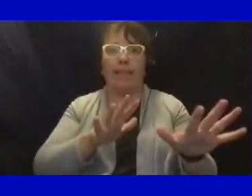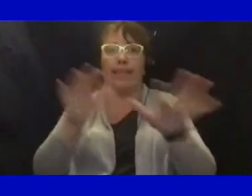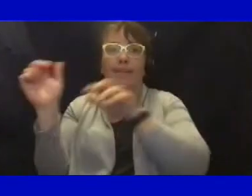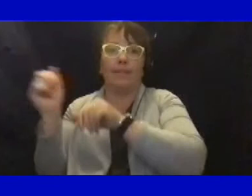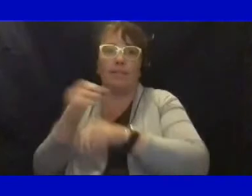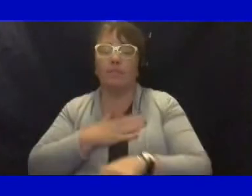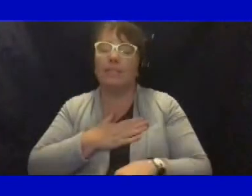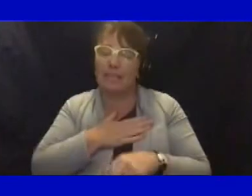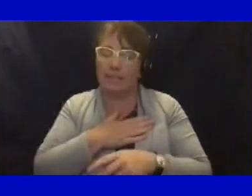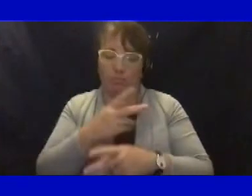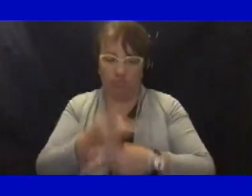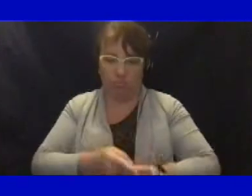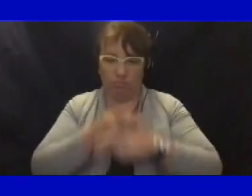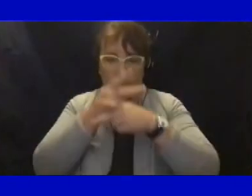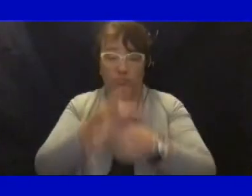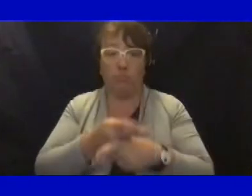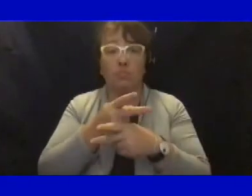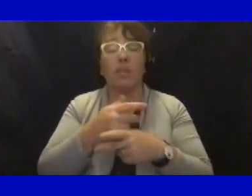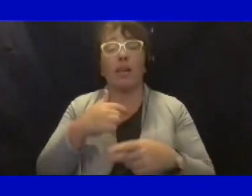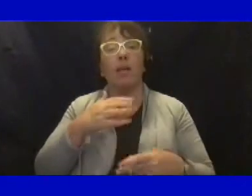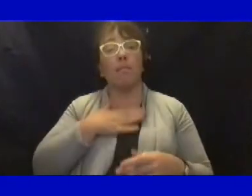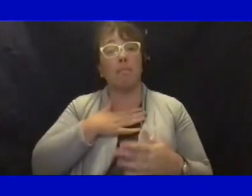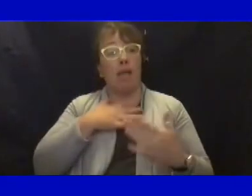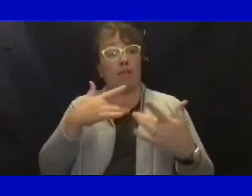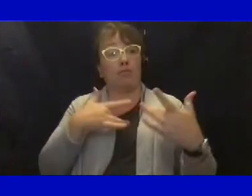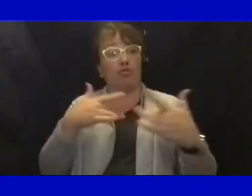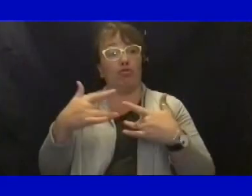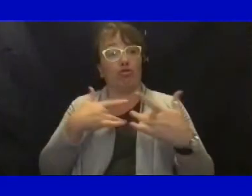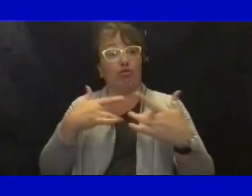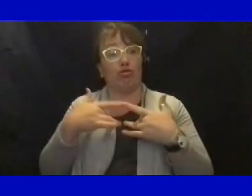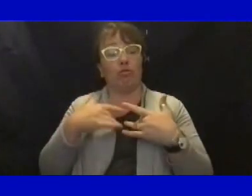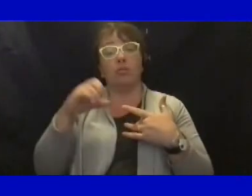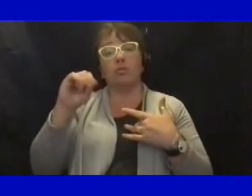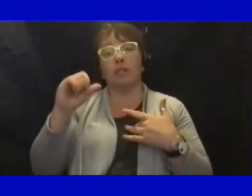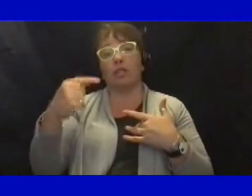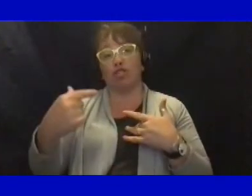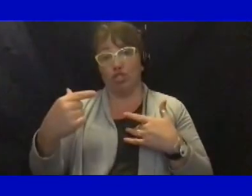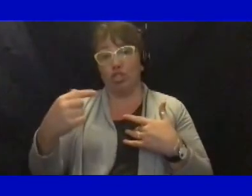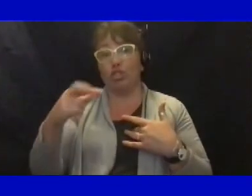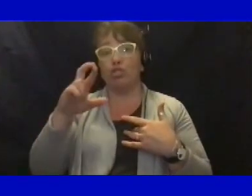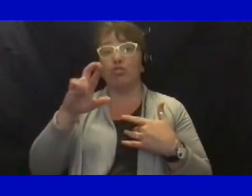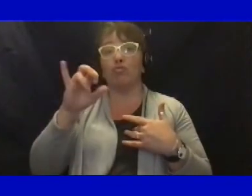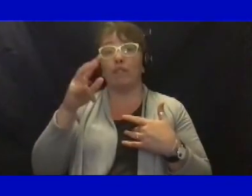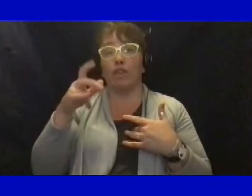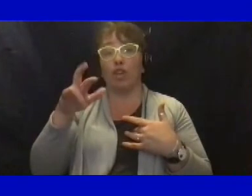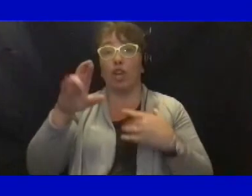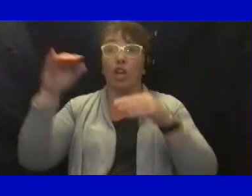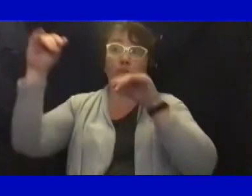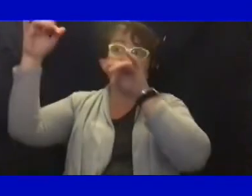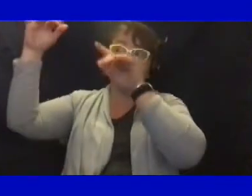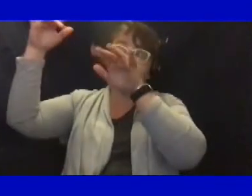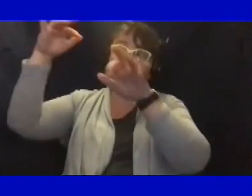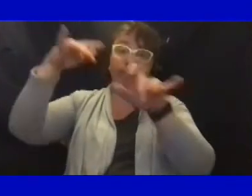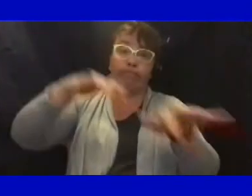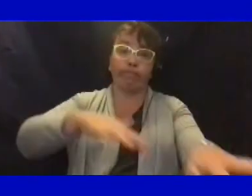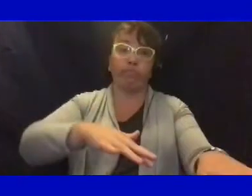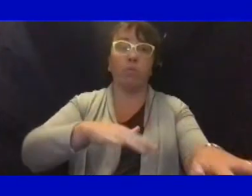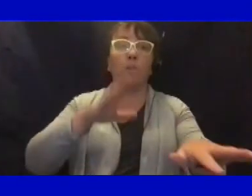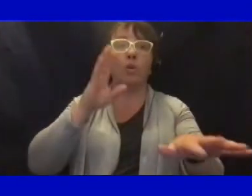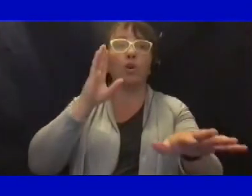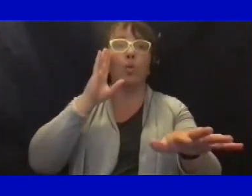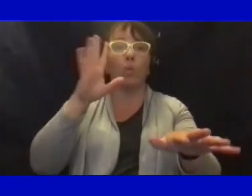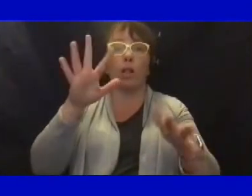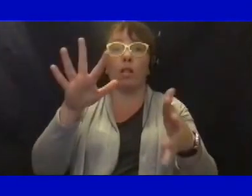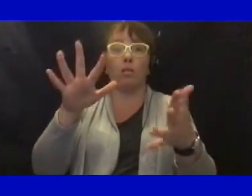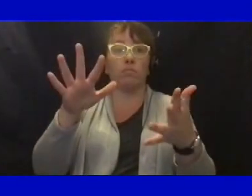main concern for us is that when San Gorgonio River comes down out of Banning Water Canyon, it's going to completely wash out that